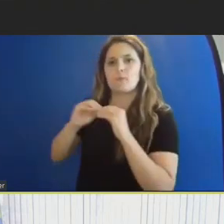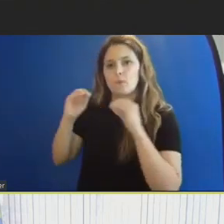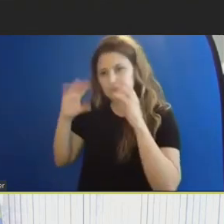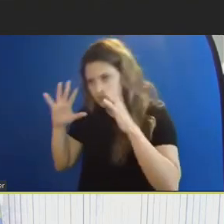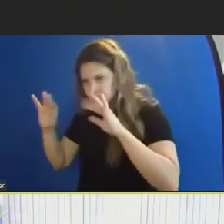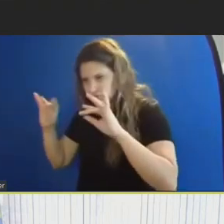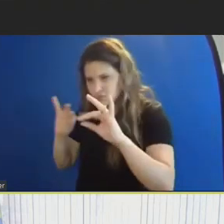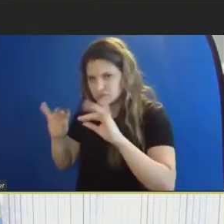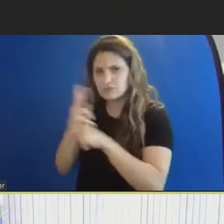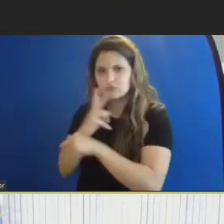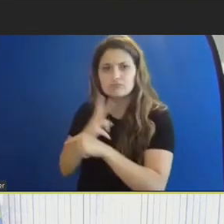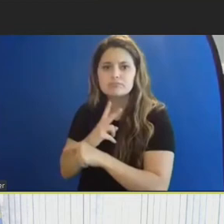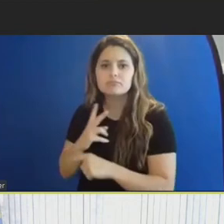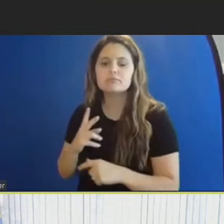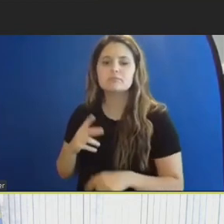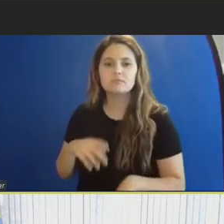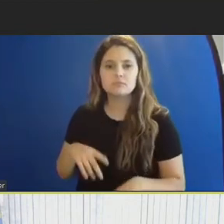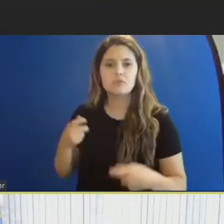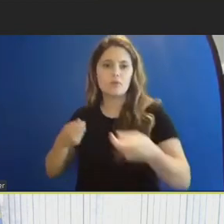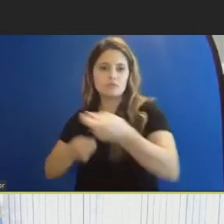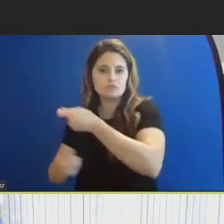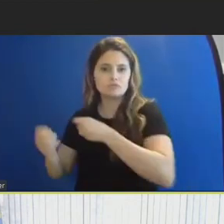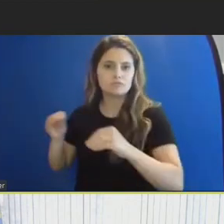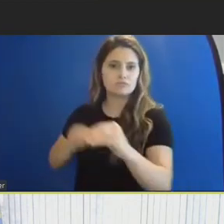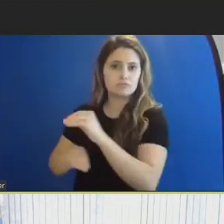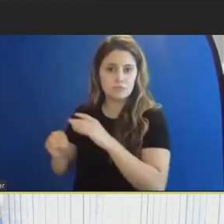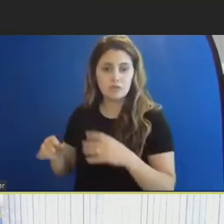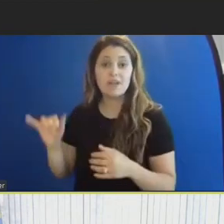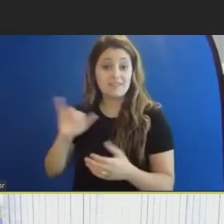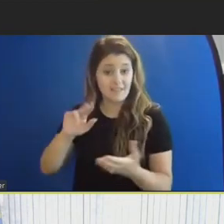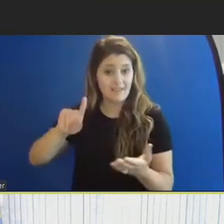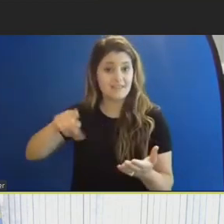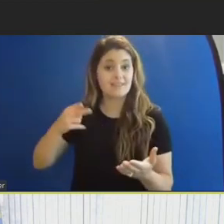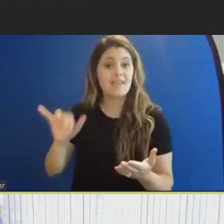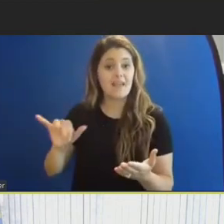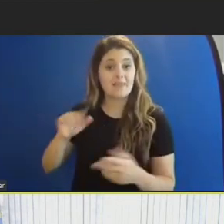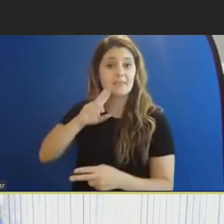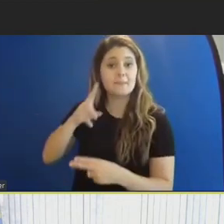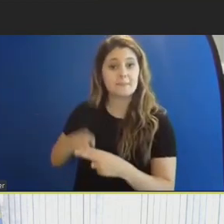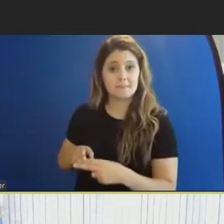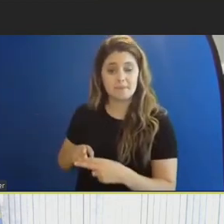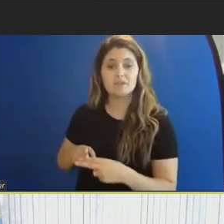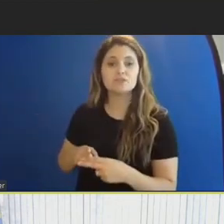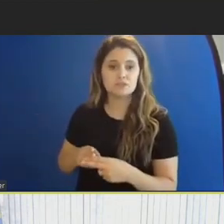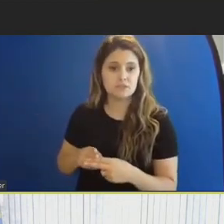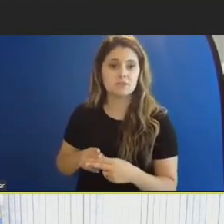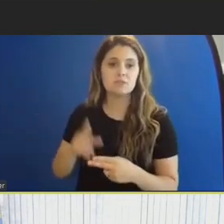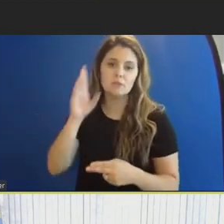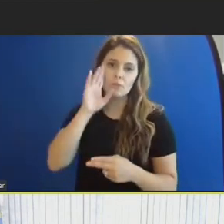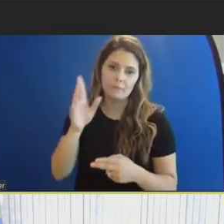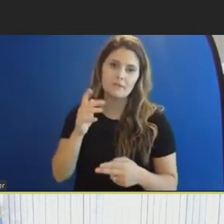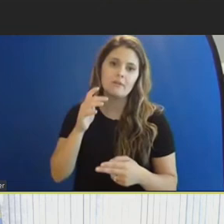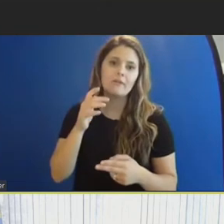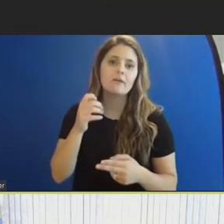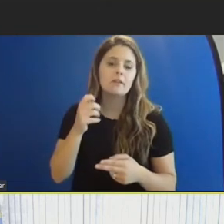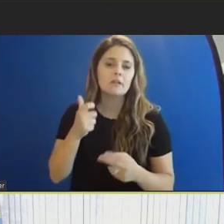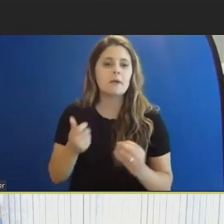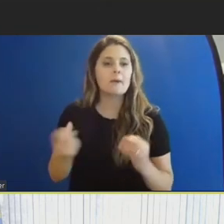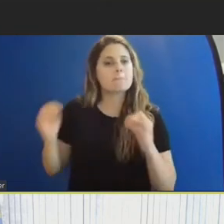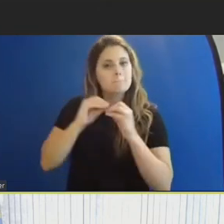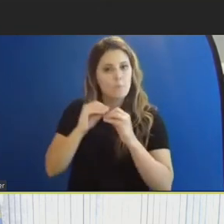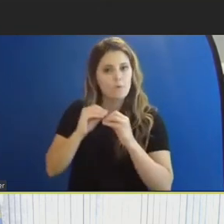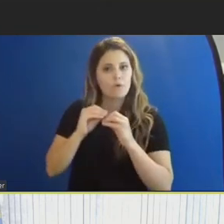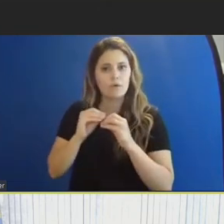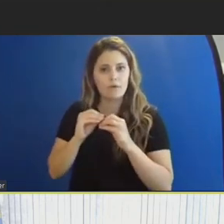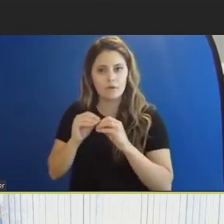sometimes. But this year, kind of like Kathy mentioned, there's going to be a little bit more switching